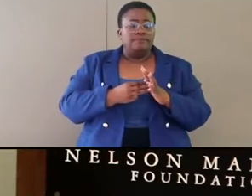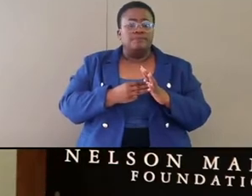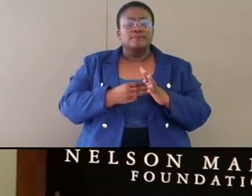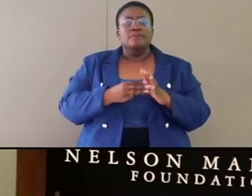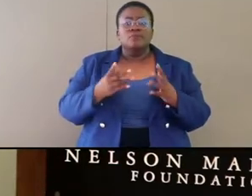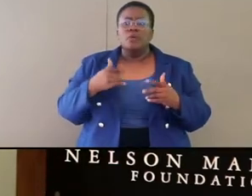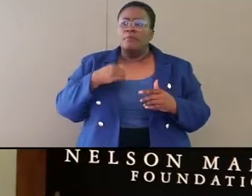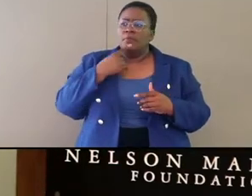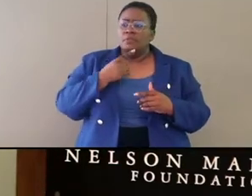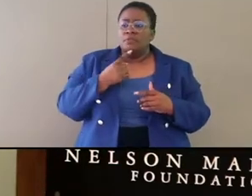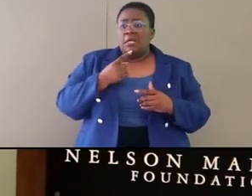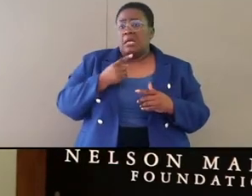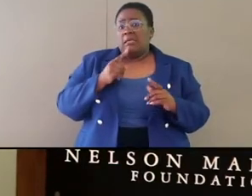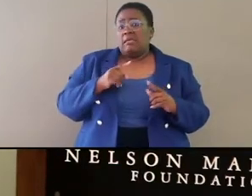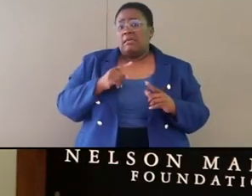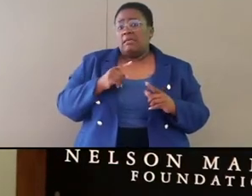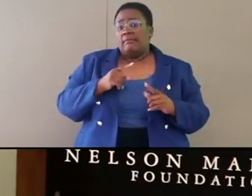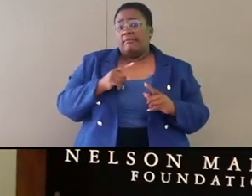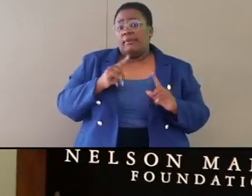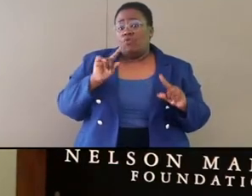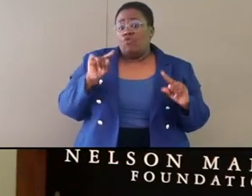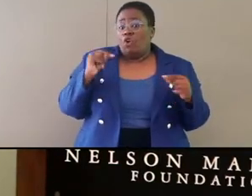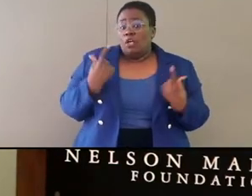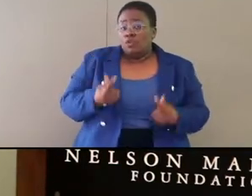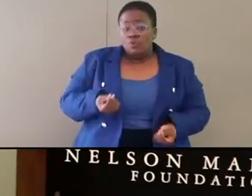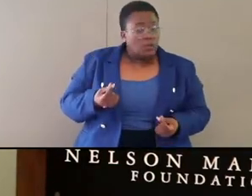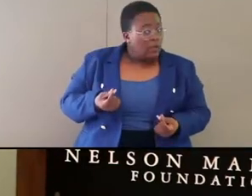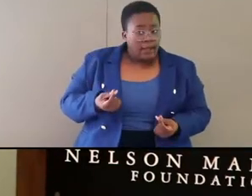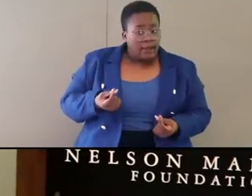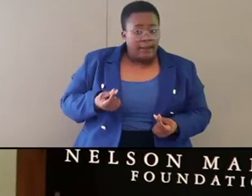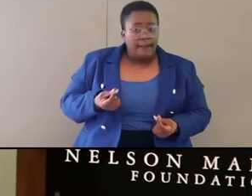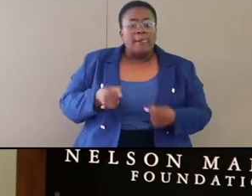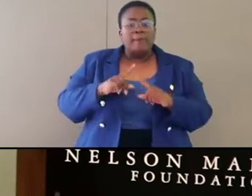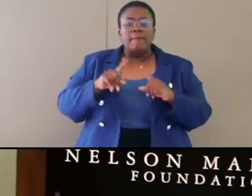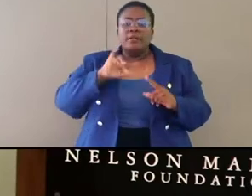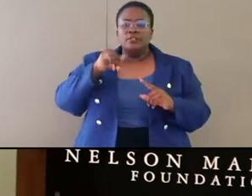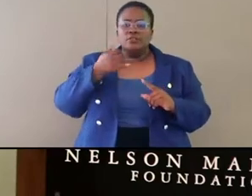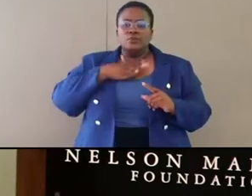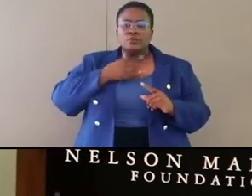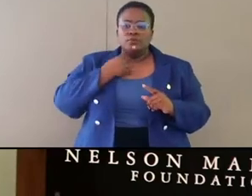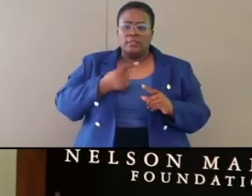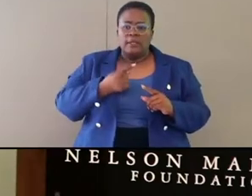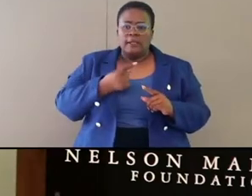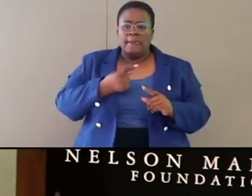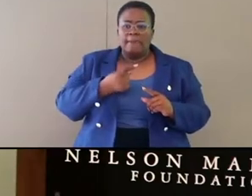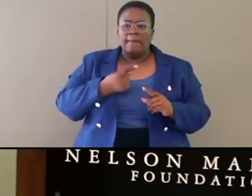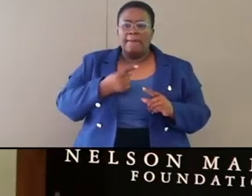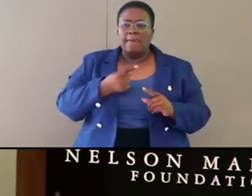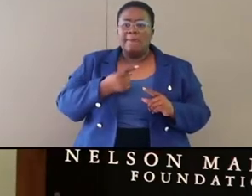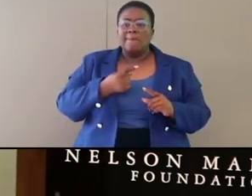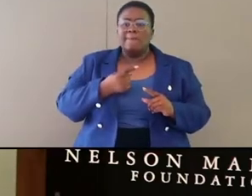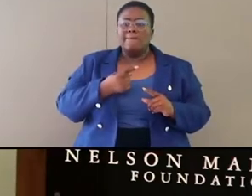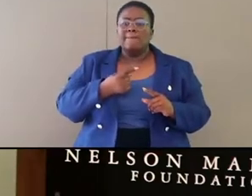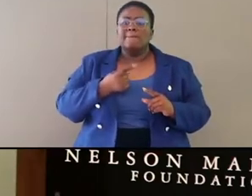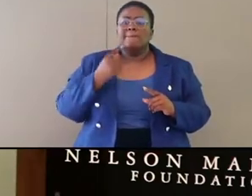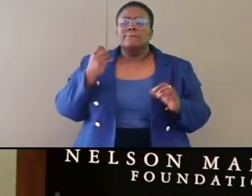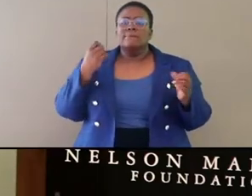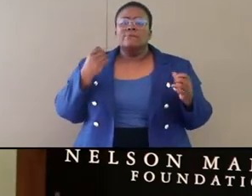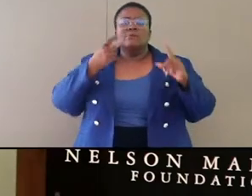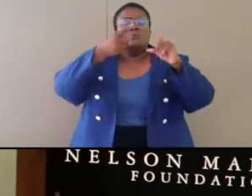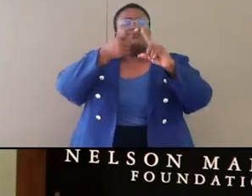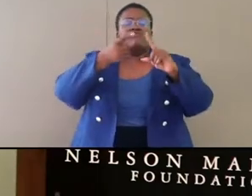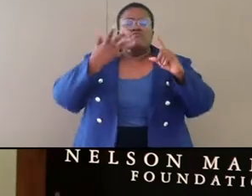I'm not saying it's not viable and maybe it's something to think about. But just to say that they're always, you know, when one thinks of targeting, it does